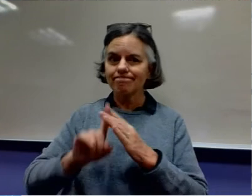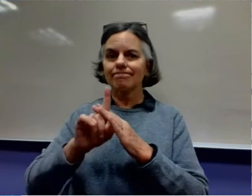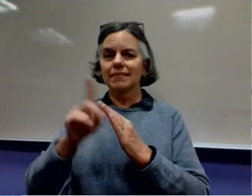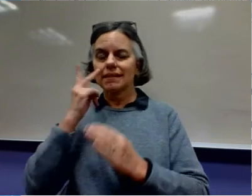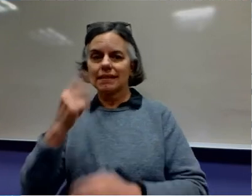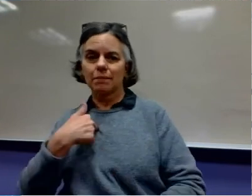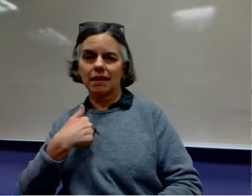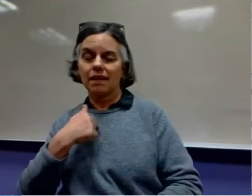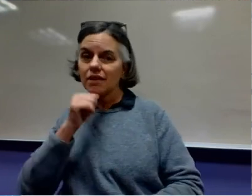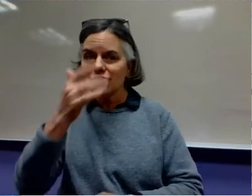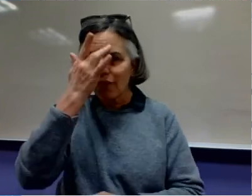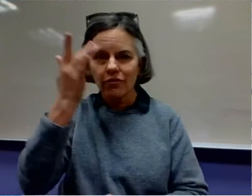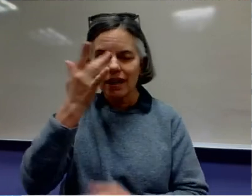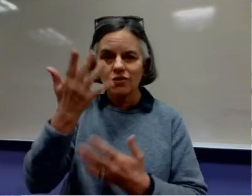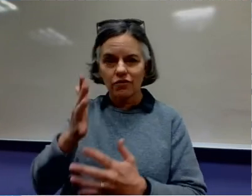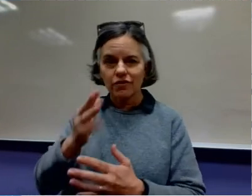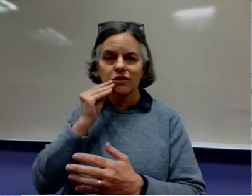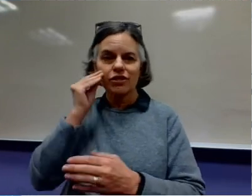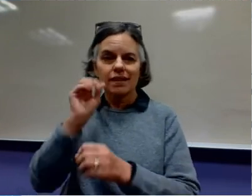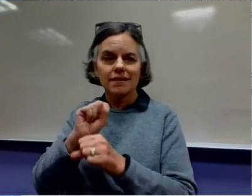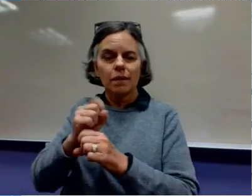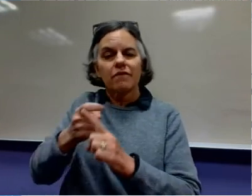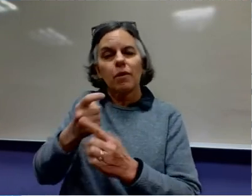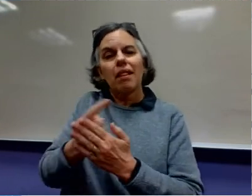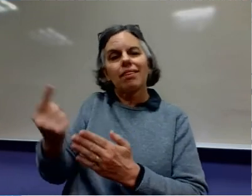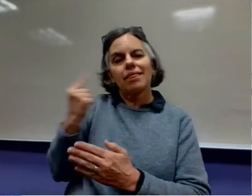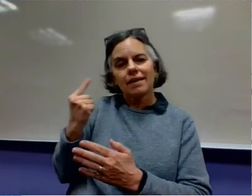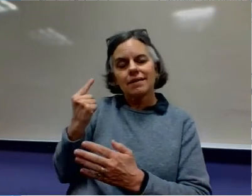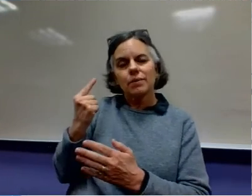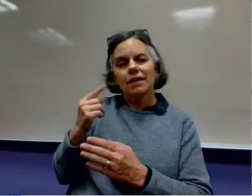me. And please don't forget to finish the assignment from last week